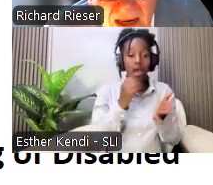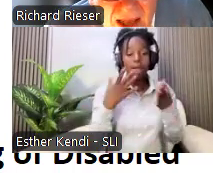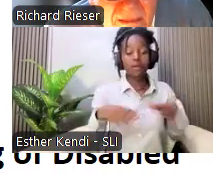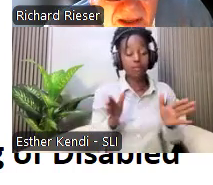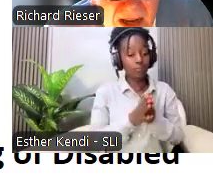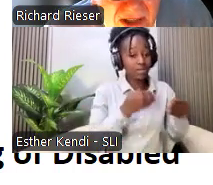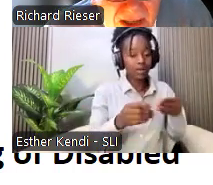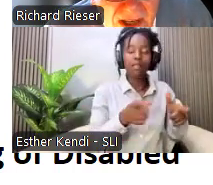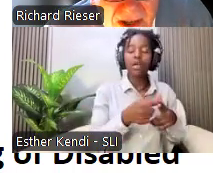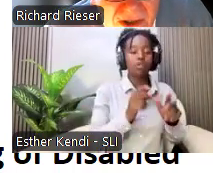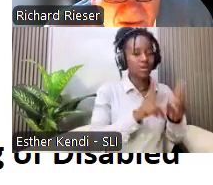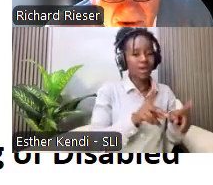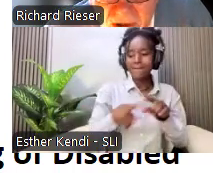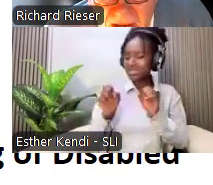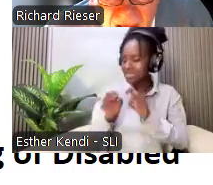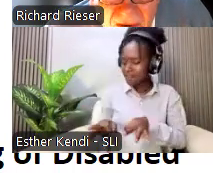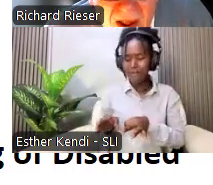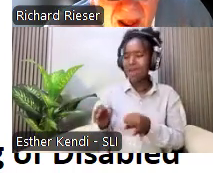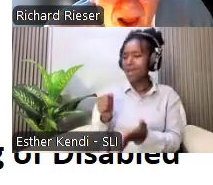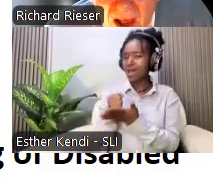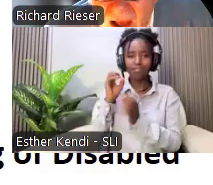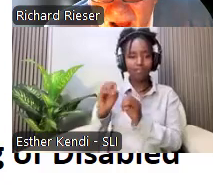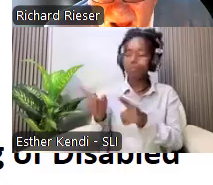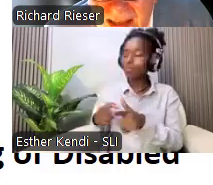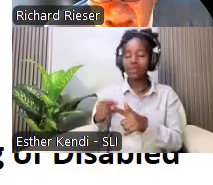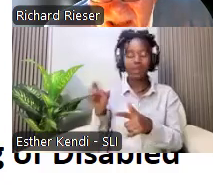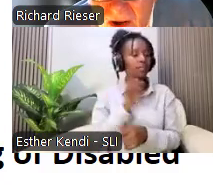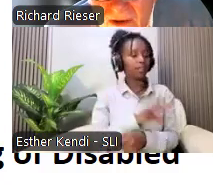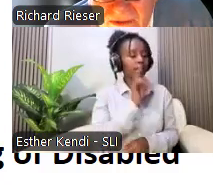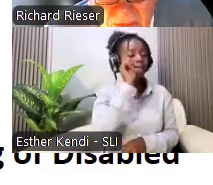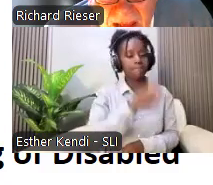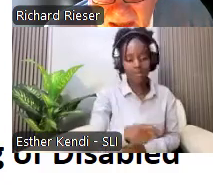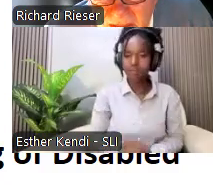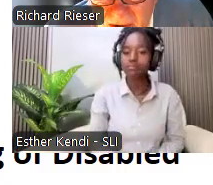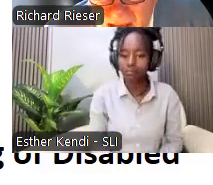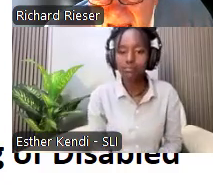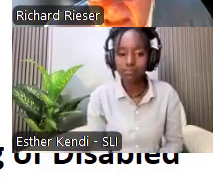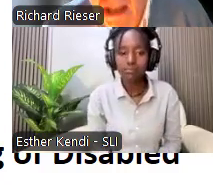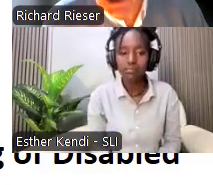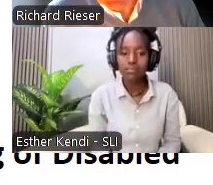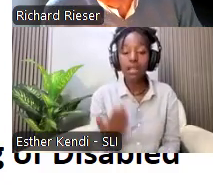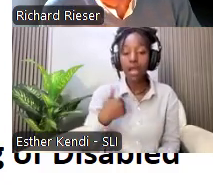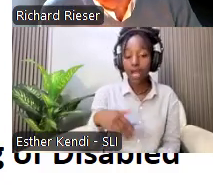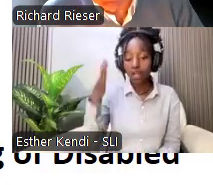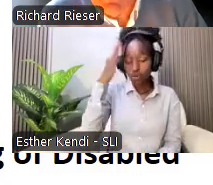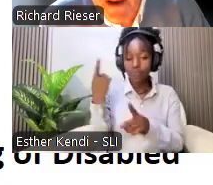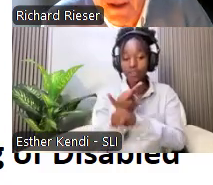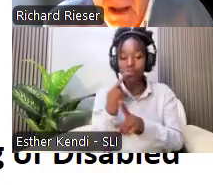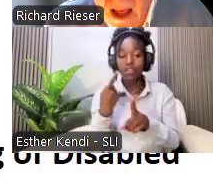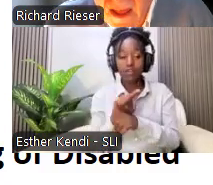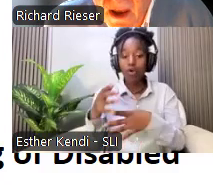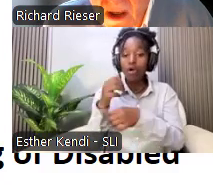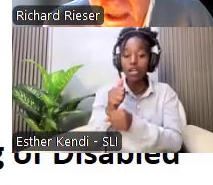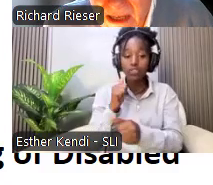So Handicap International, as it used to be known, does a lot of capacity building and has actually shifted